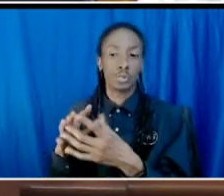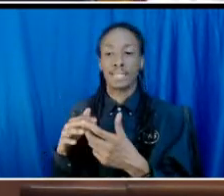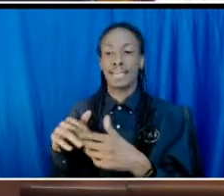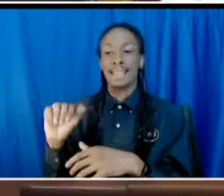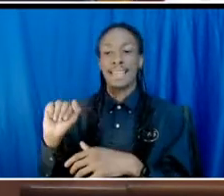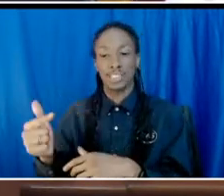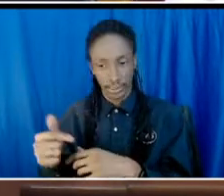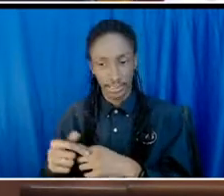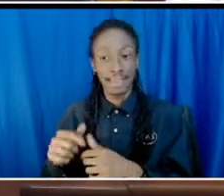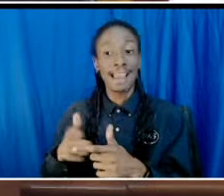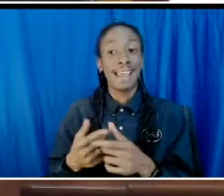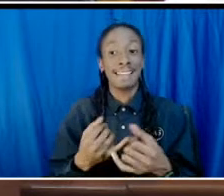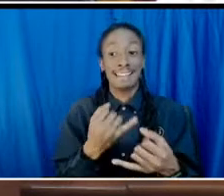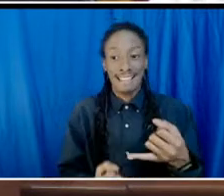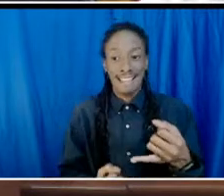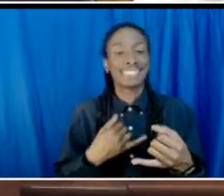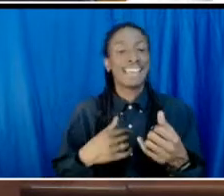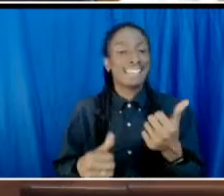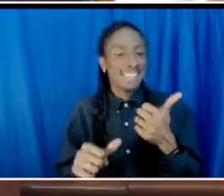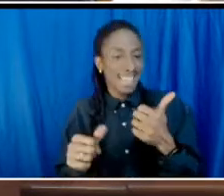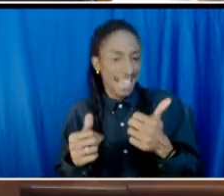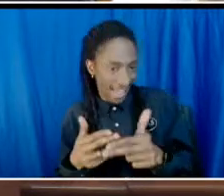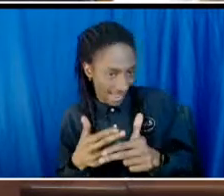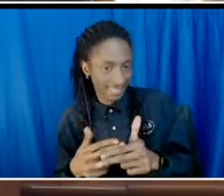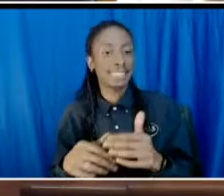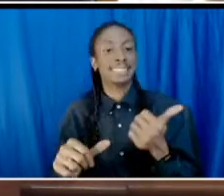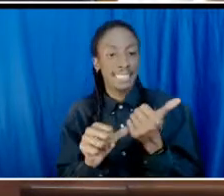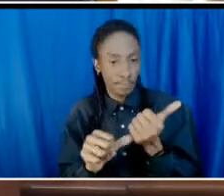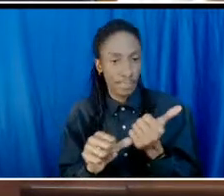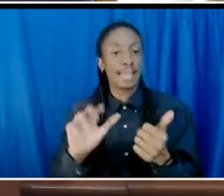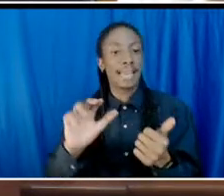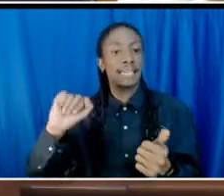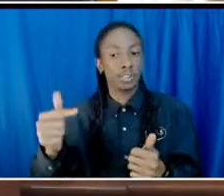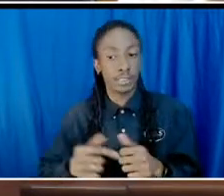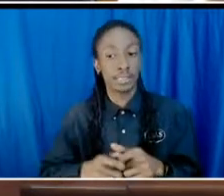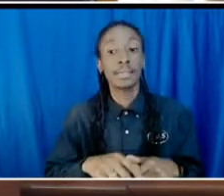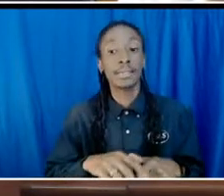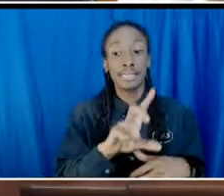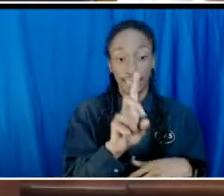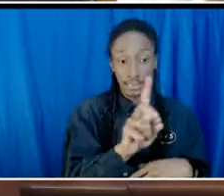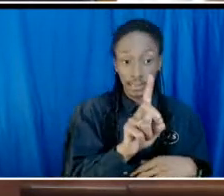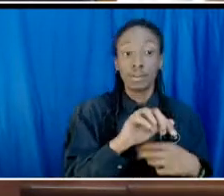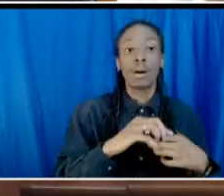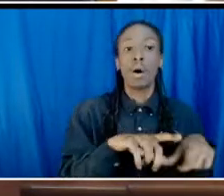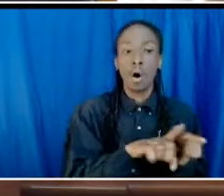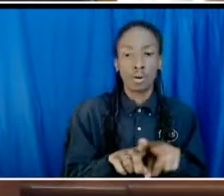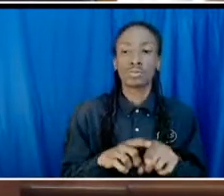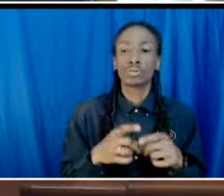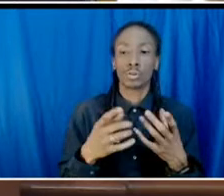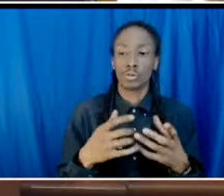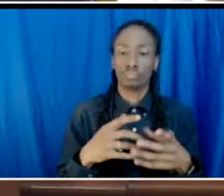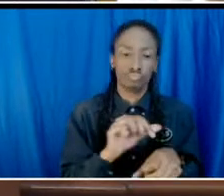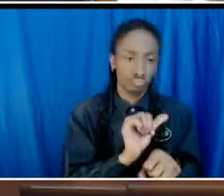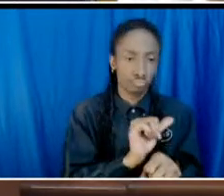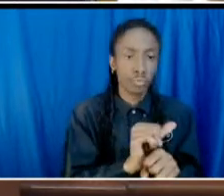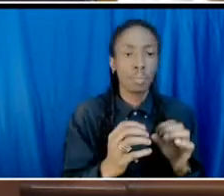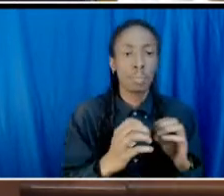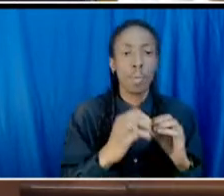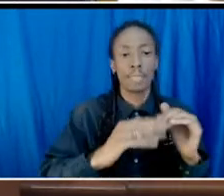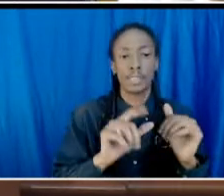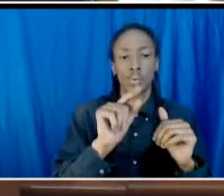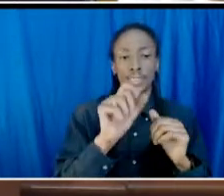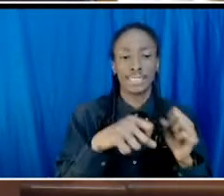finally, Acting Deputy Attorney General. Mr. Donahue also served more than 20 years in the United States